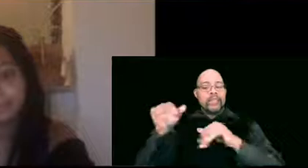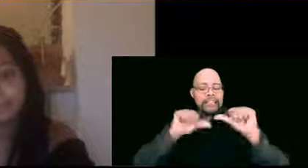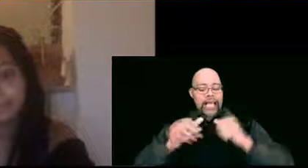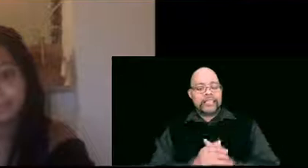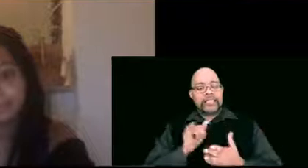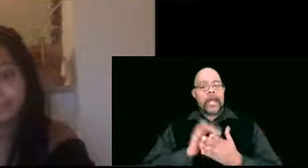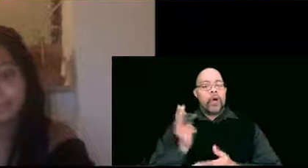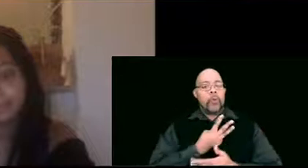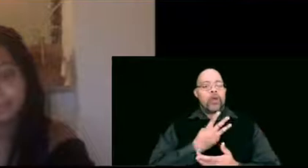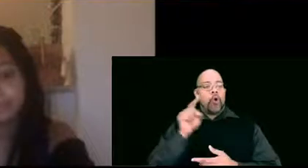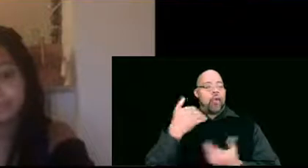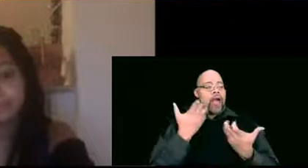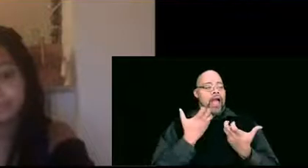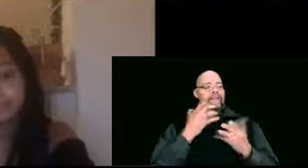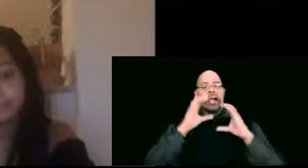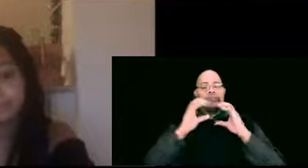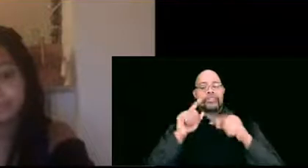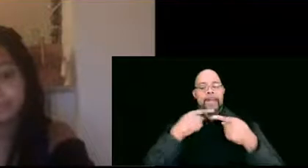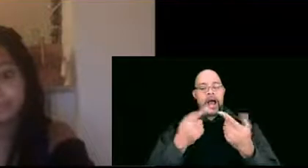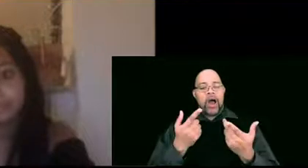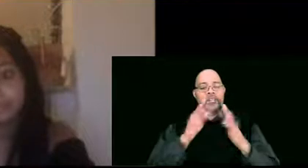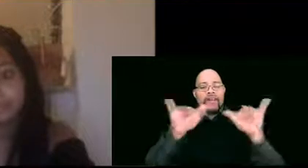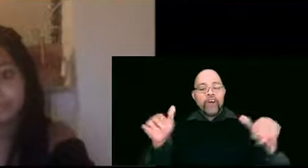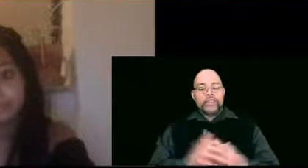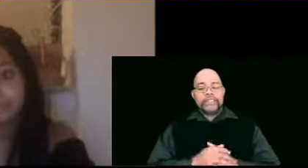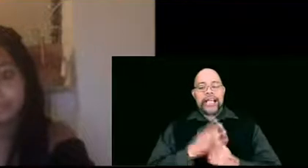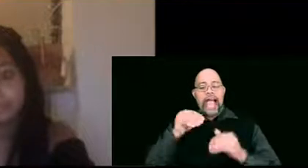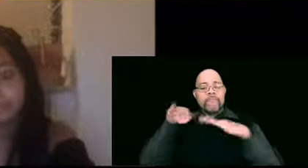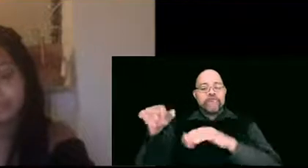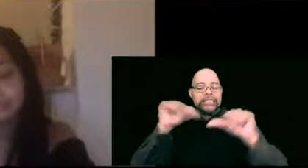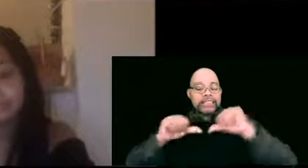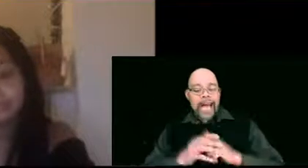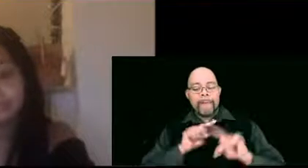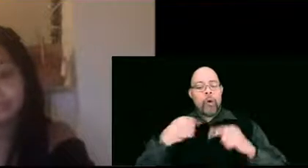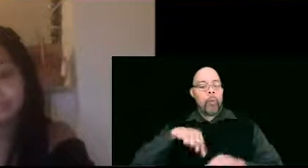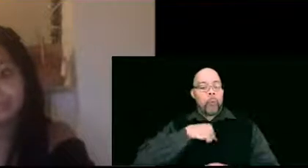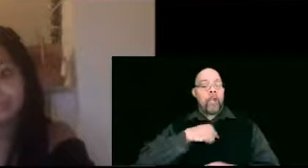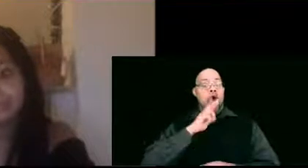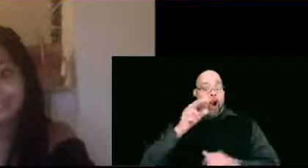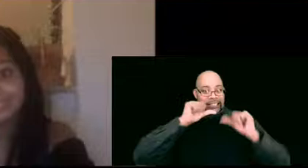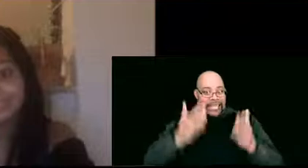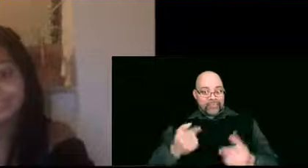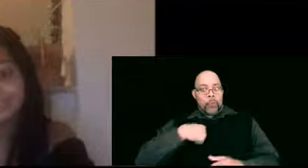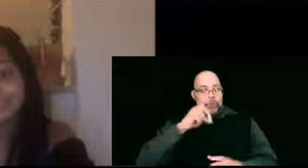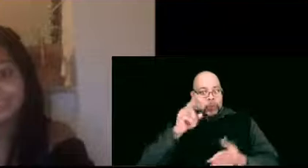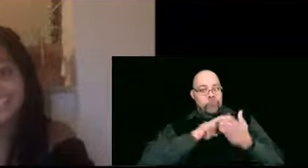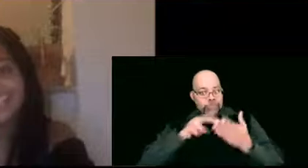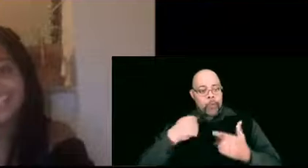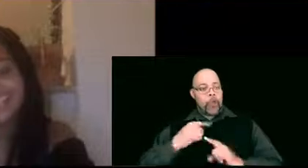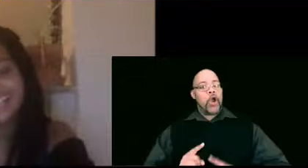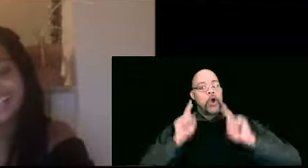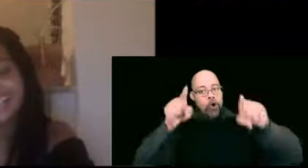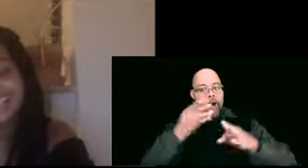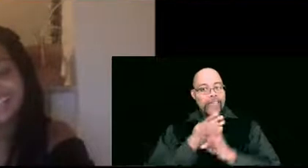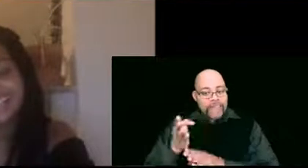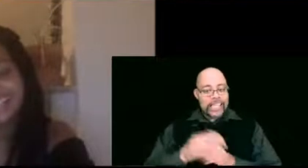in marine science that we solely want to have conversations about diversity in marine science, but we are scientists. We do